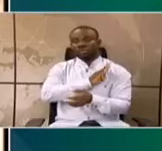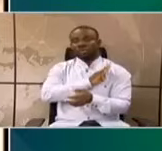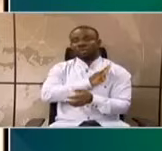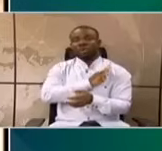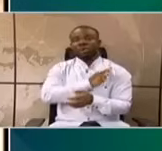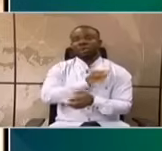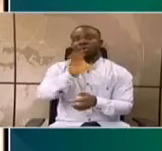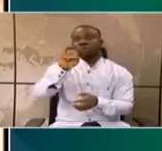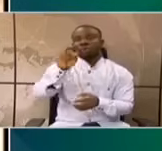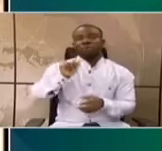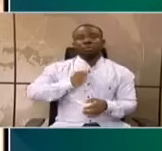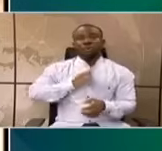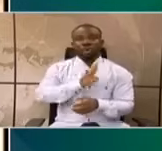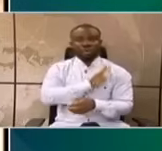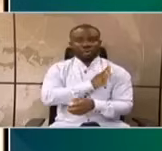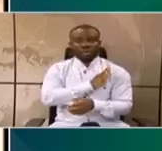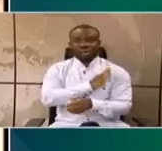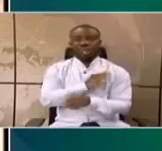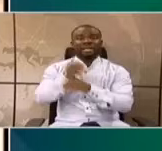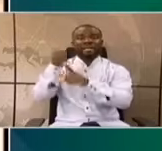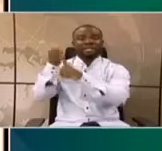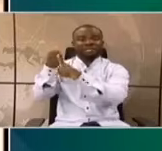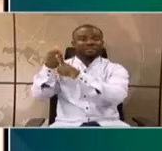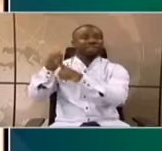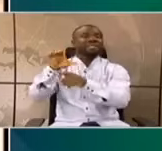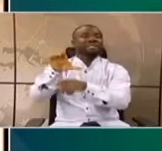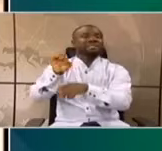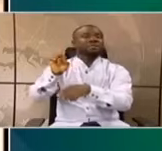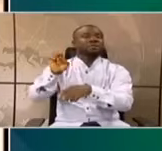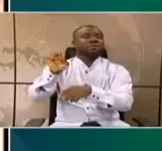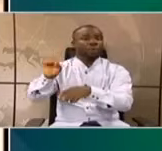Openi or Danu. Oya we